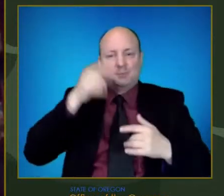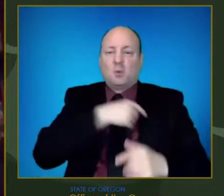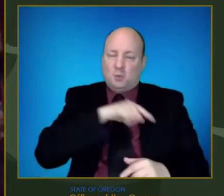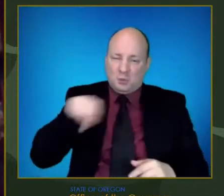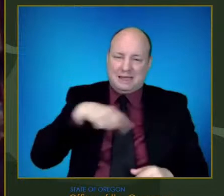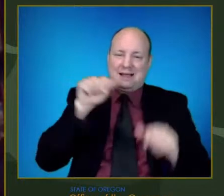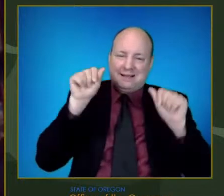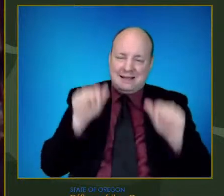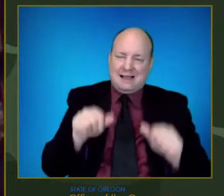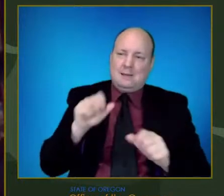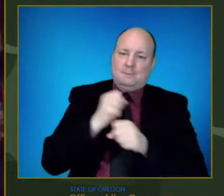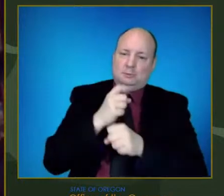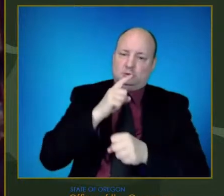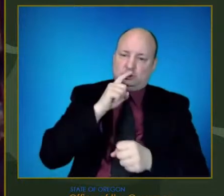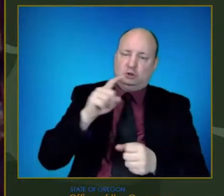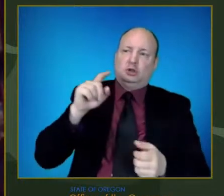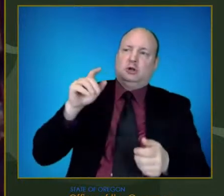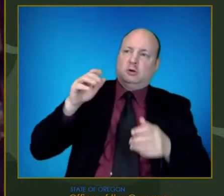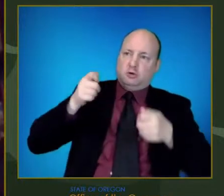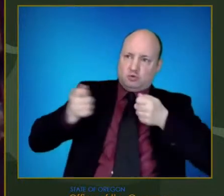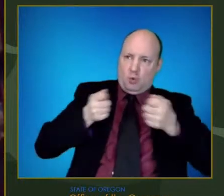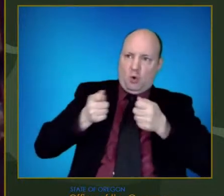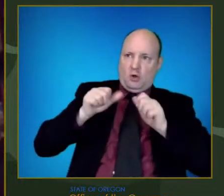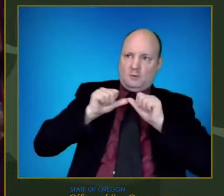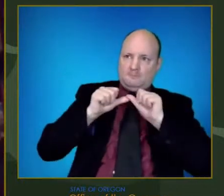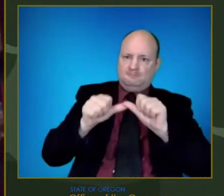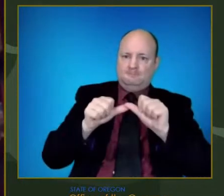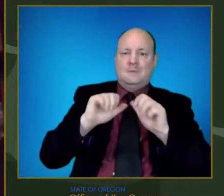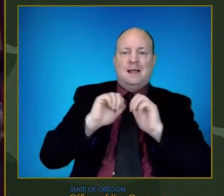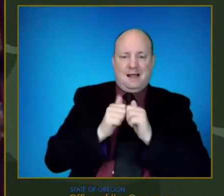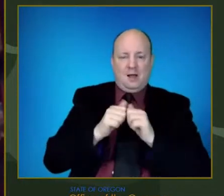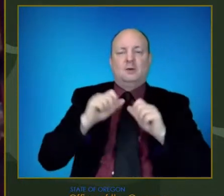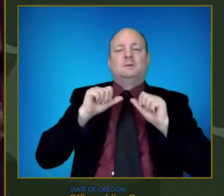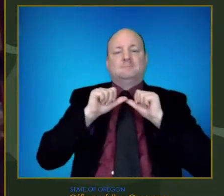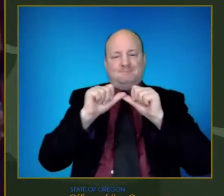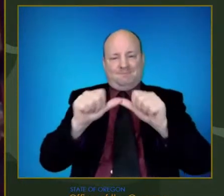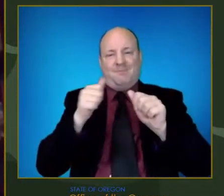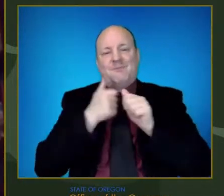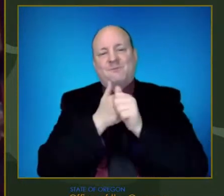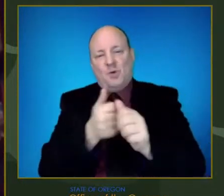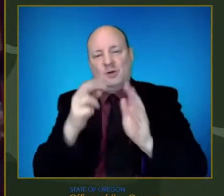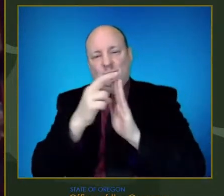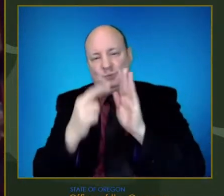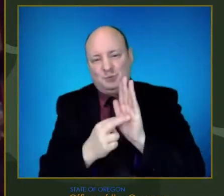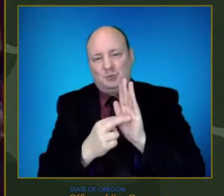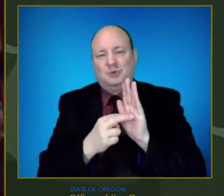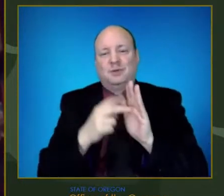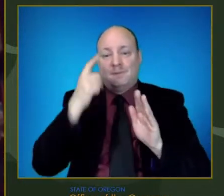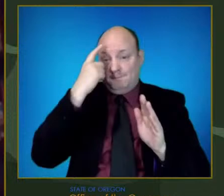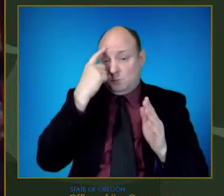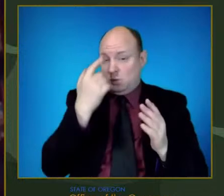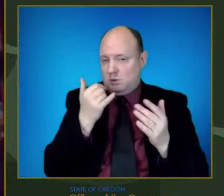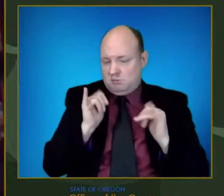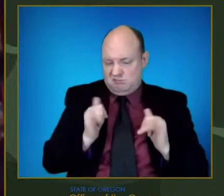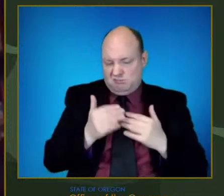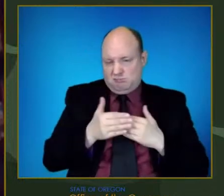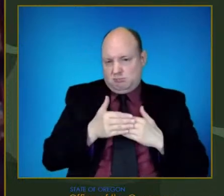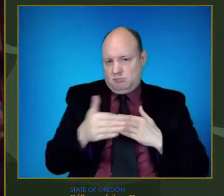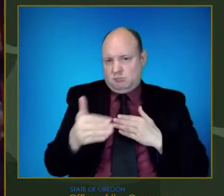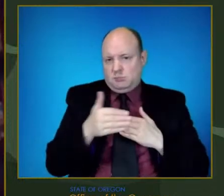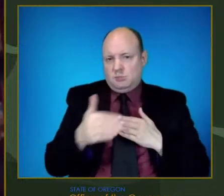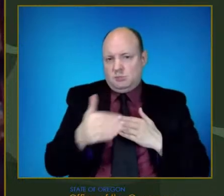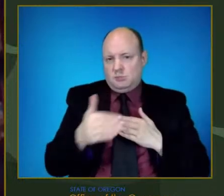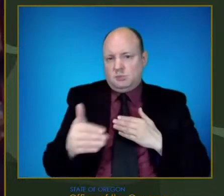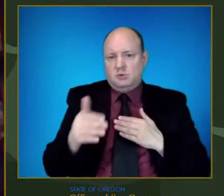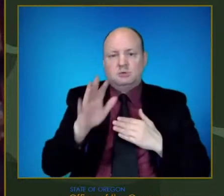These actions we're asking you to take are for now and not forever. So let's not squander our hard-won progress. Thank you for the